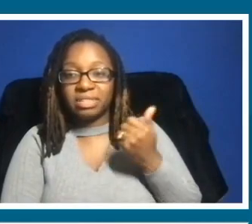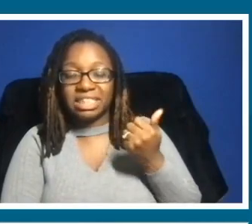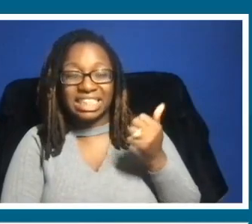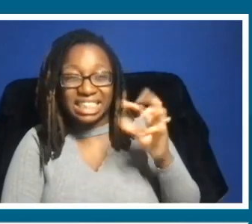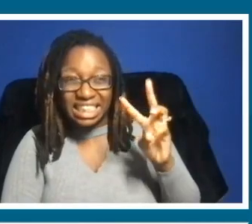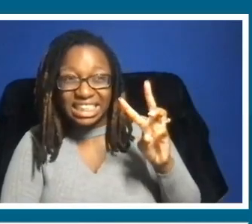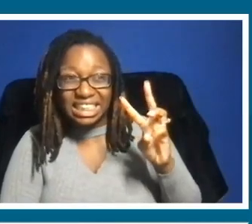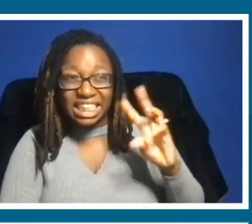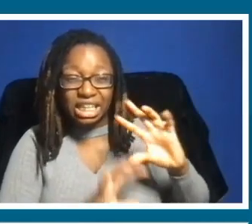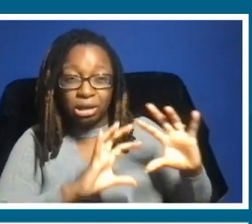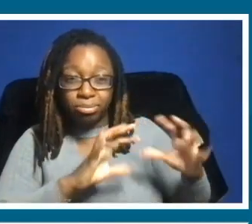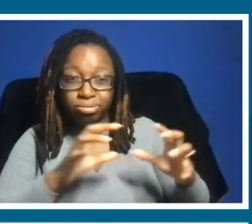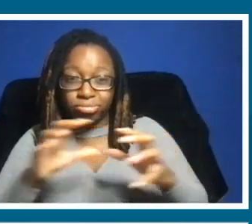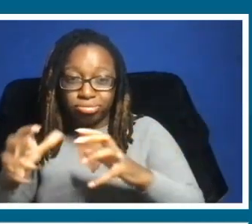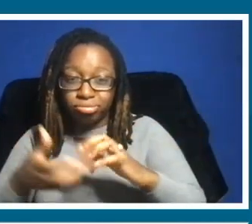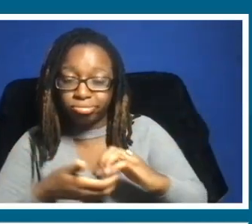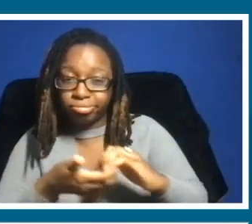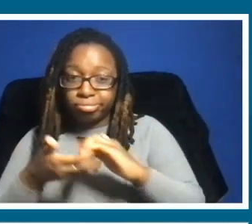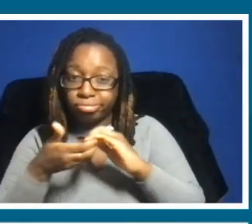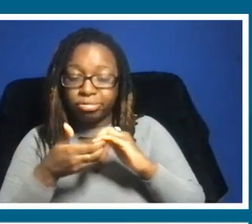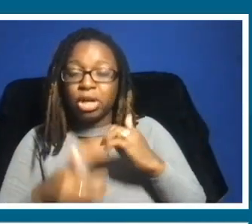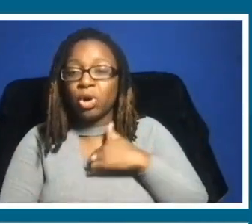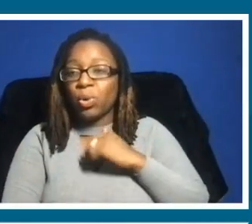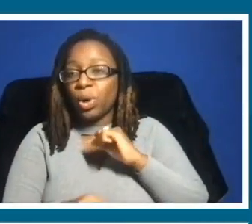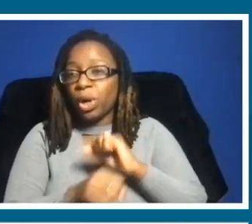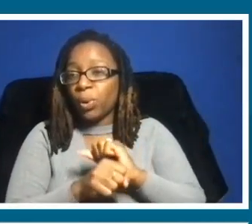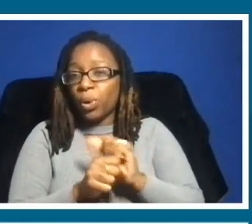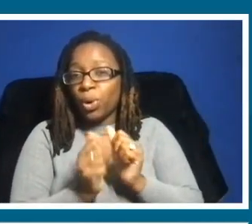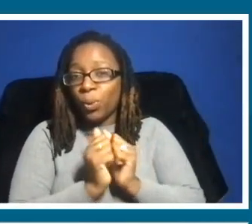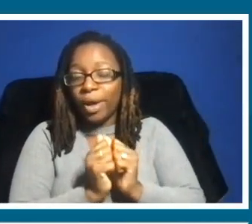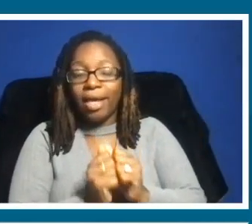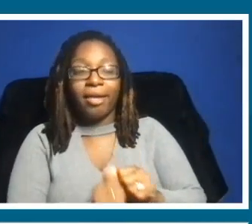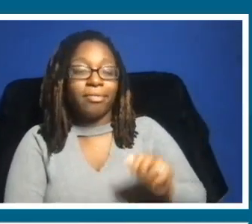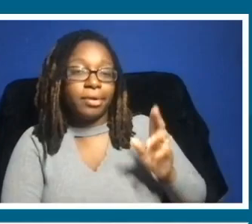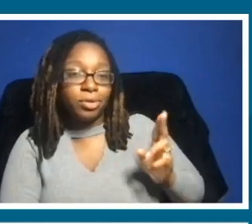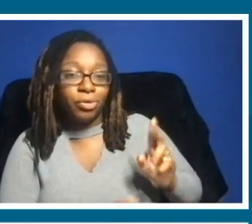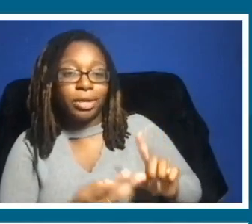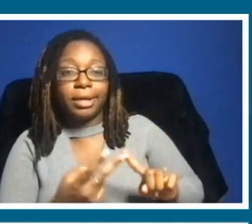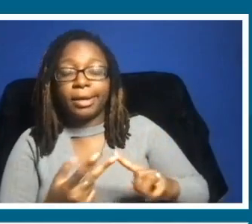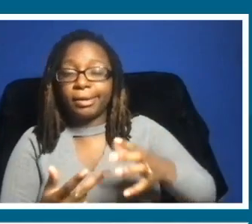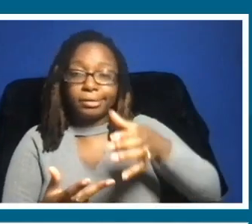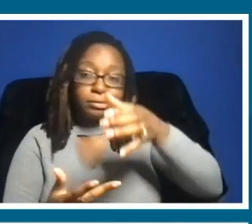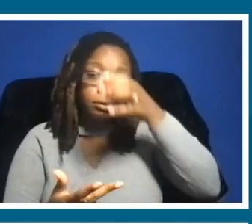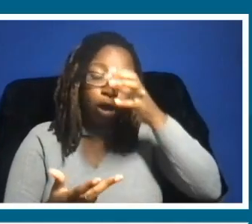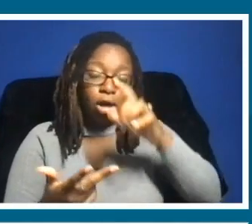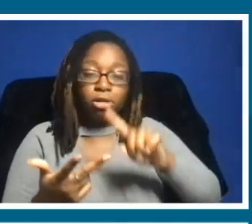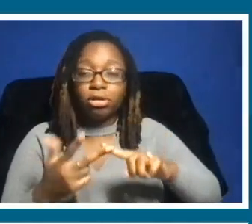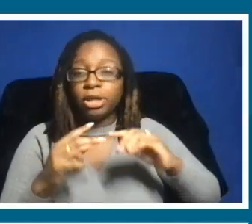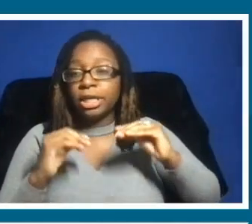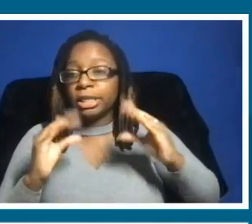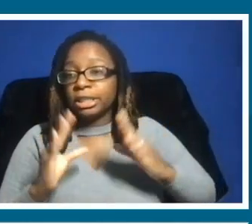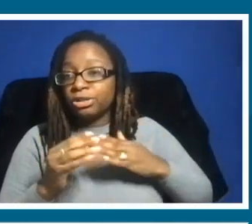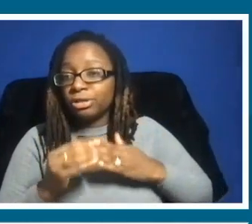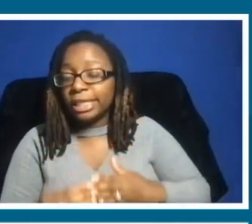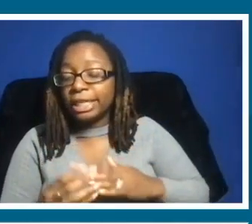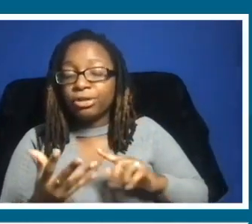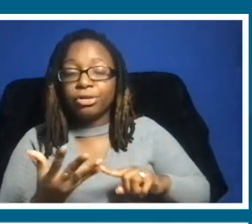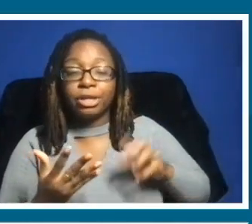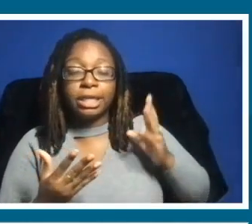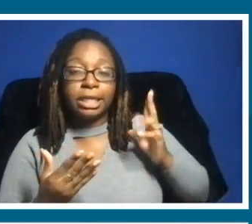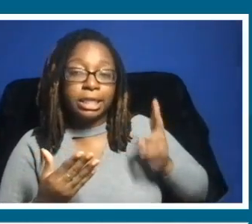collaborative, we work with historians, scholars, teacher leaders, and history education folks